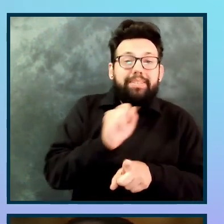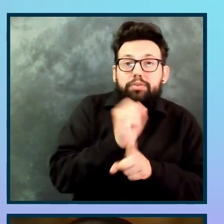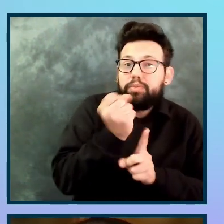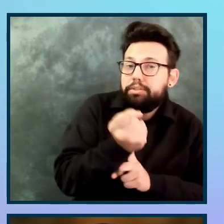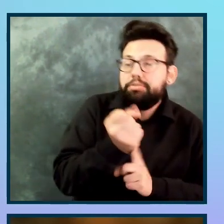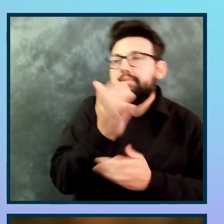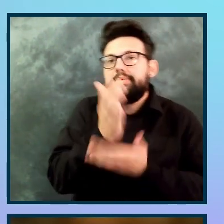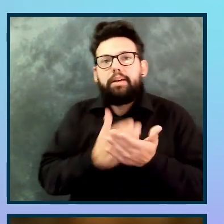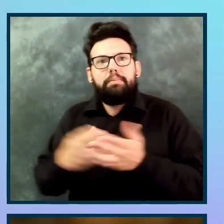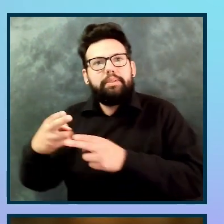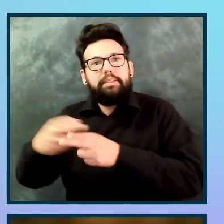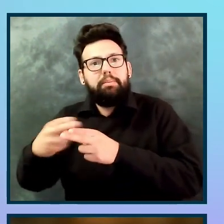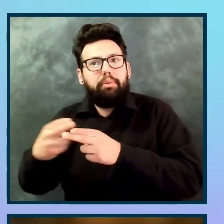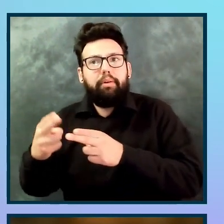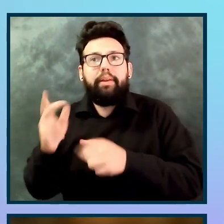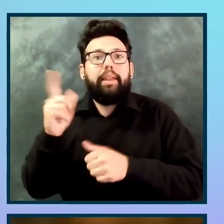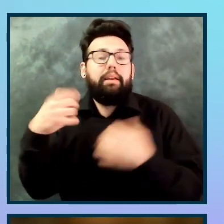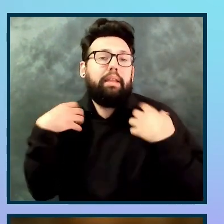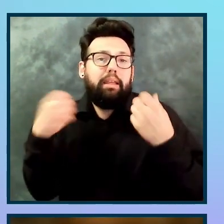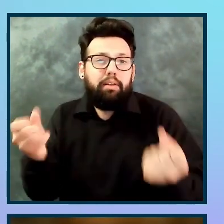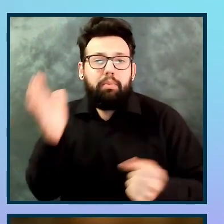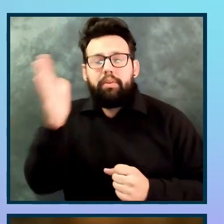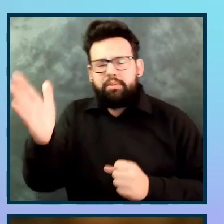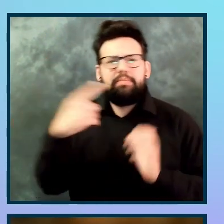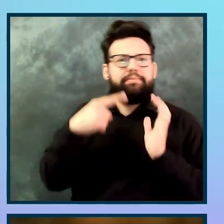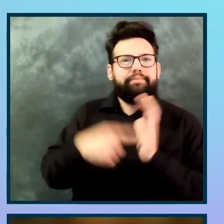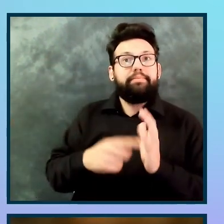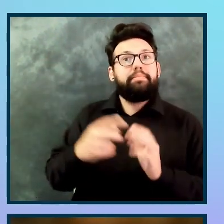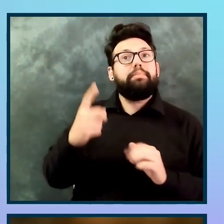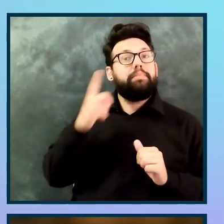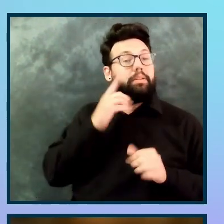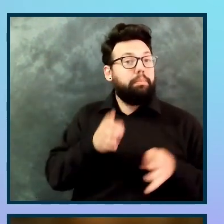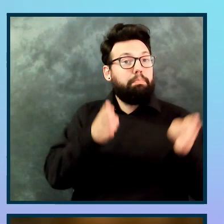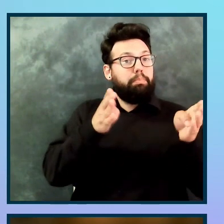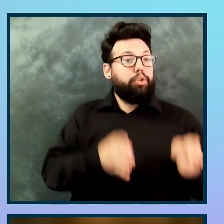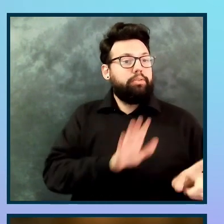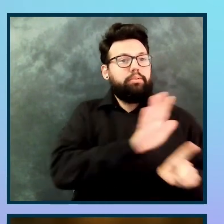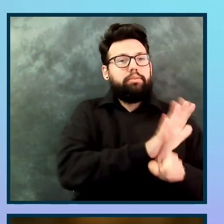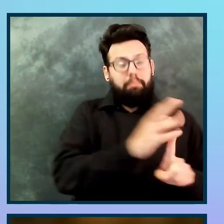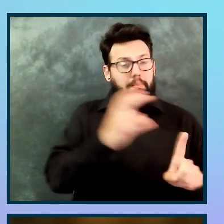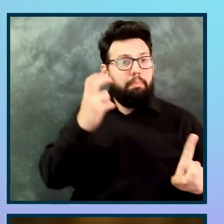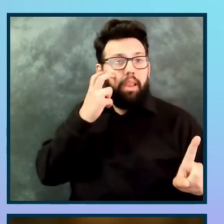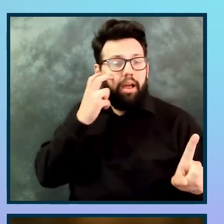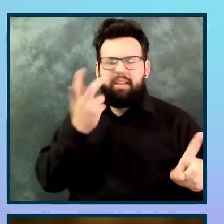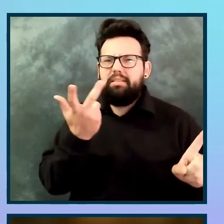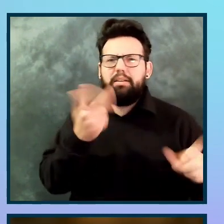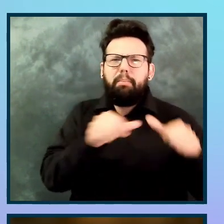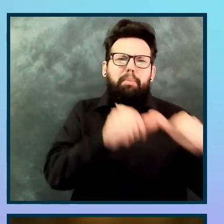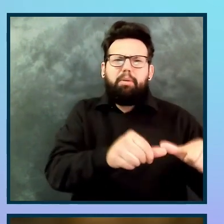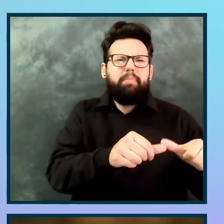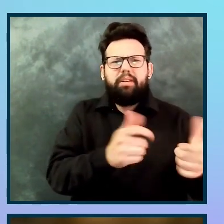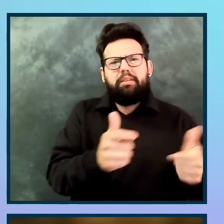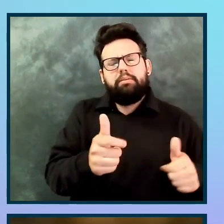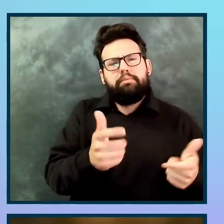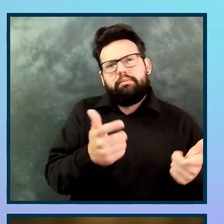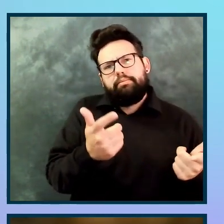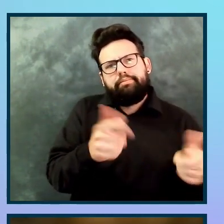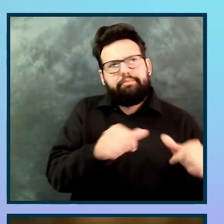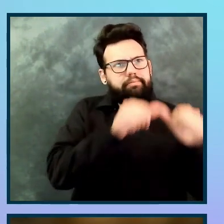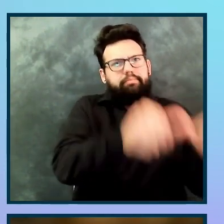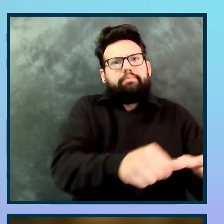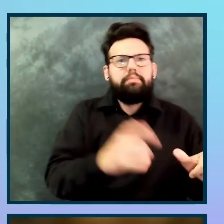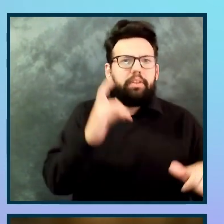means is that if we think of someone who is blind, we know that that is a permanent disability. If we think of